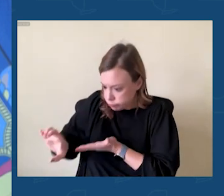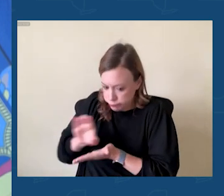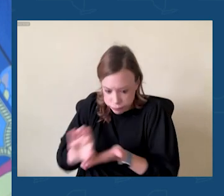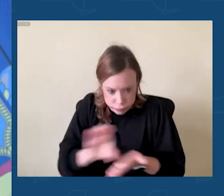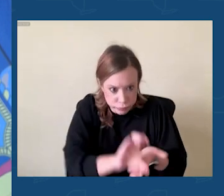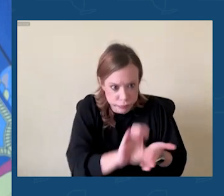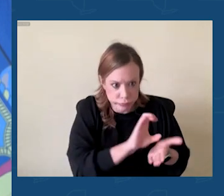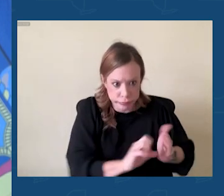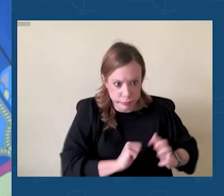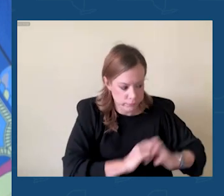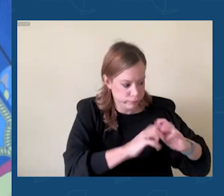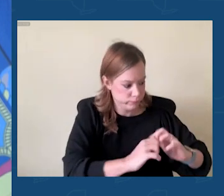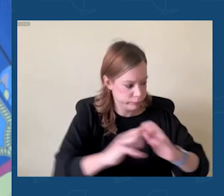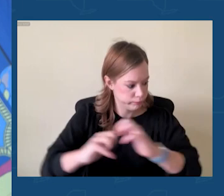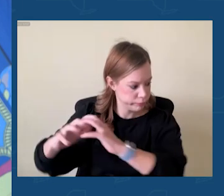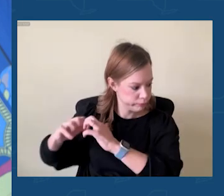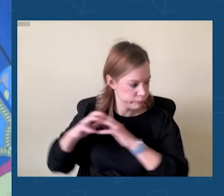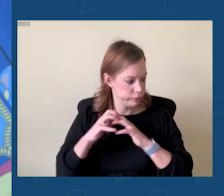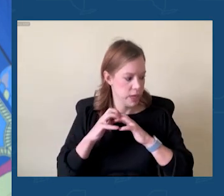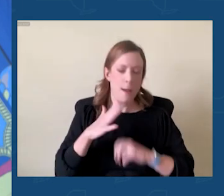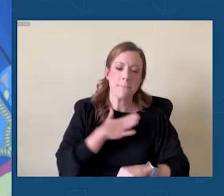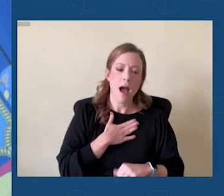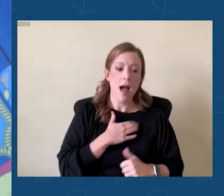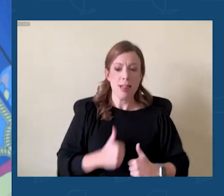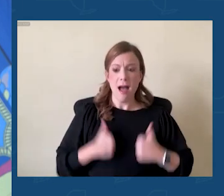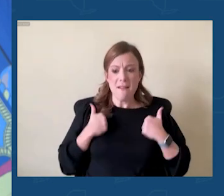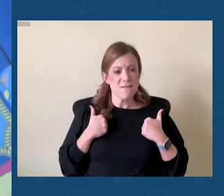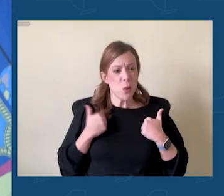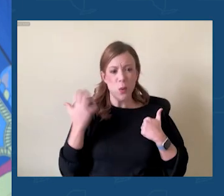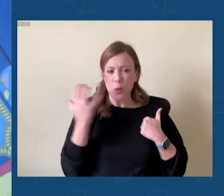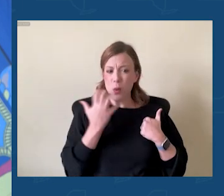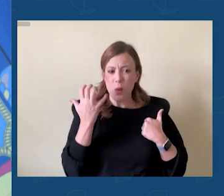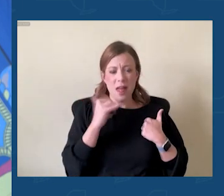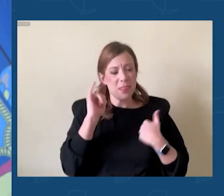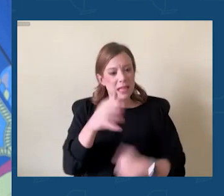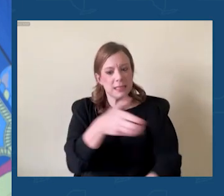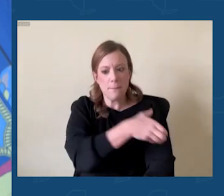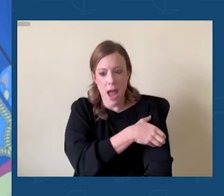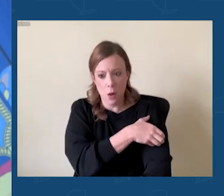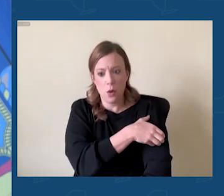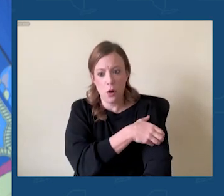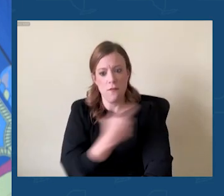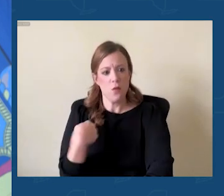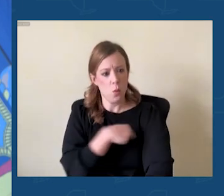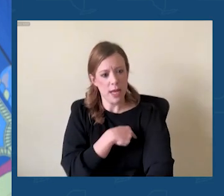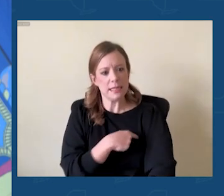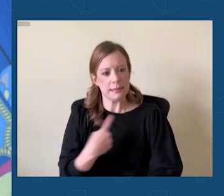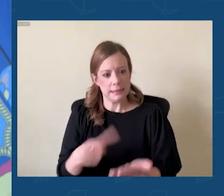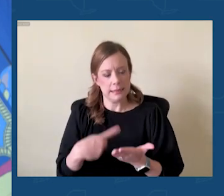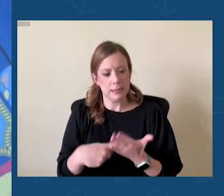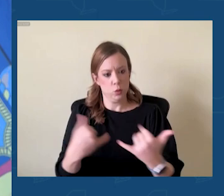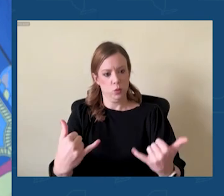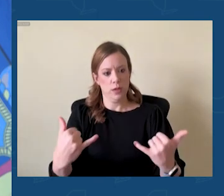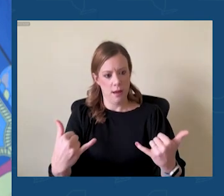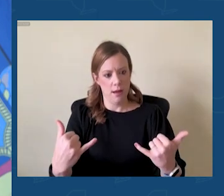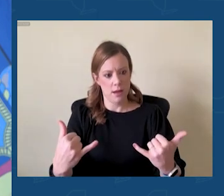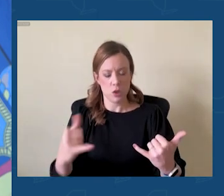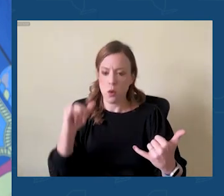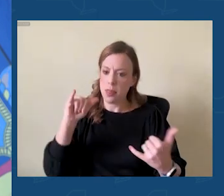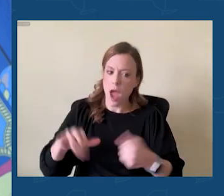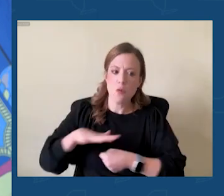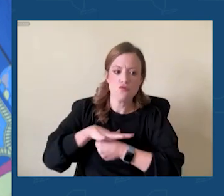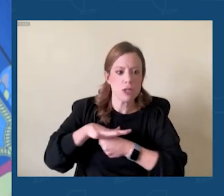my lifetime. That's the power of what we're talking about here today. So, plus a region that is so steeped in